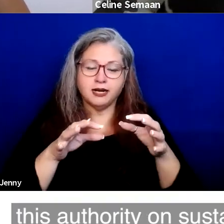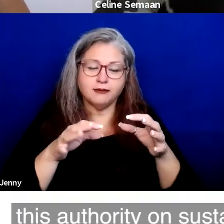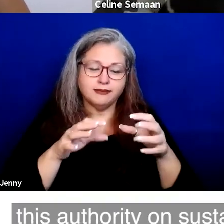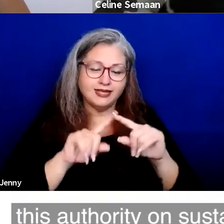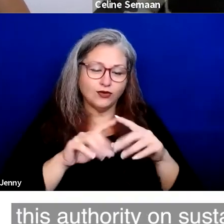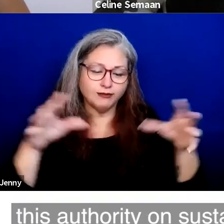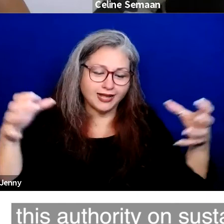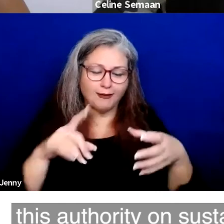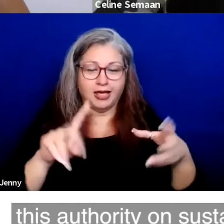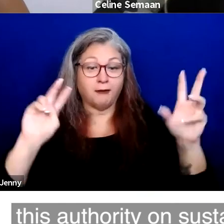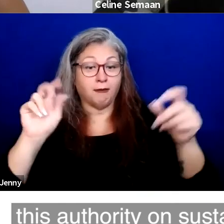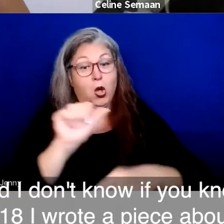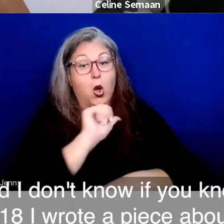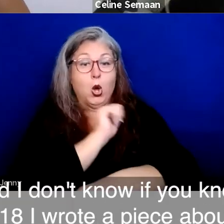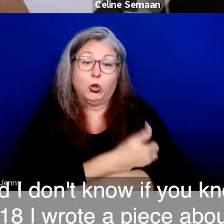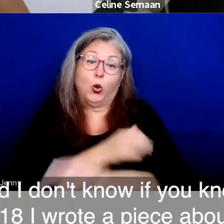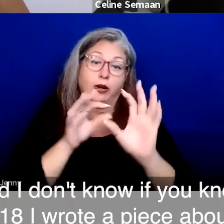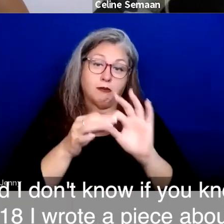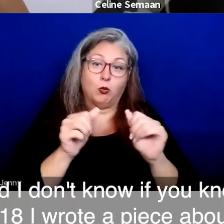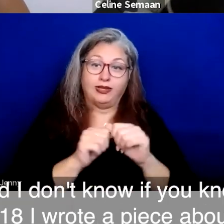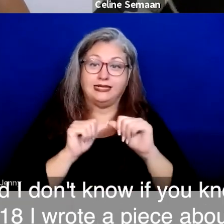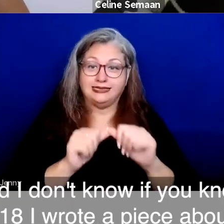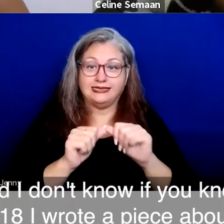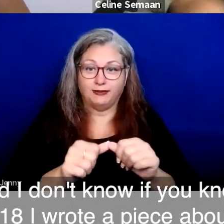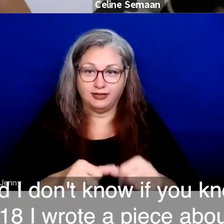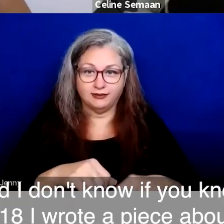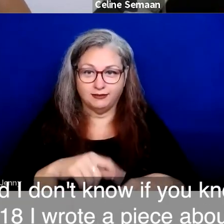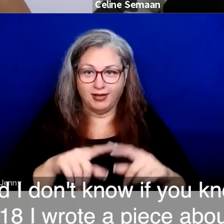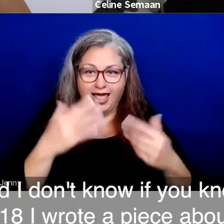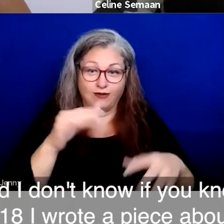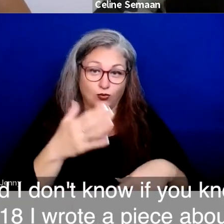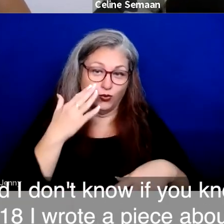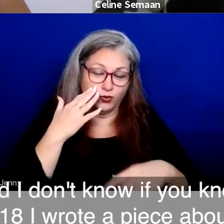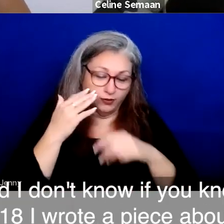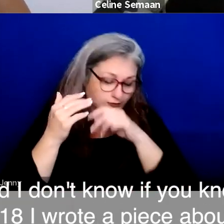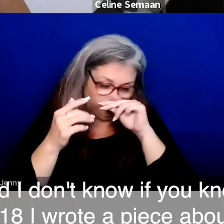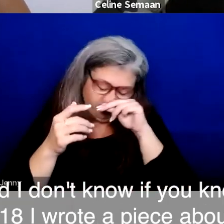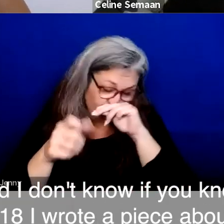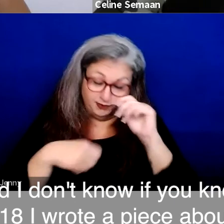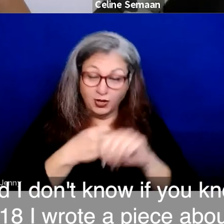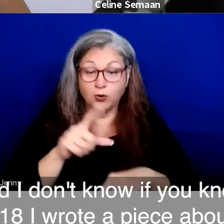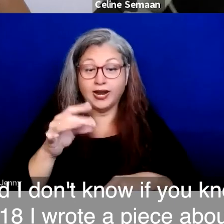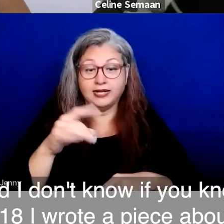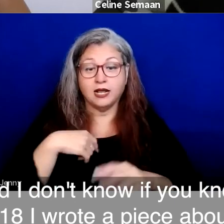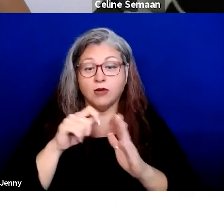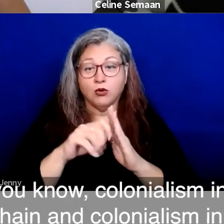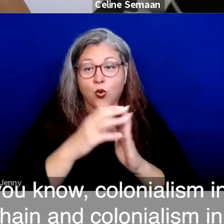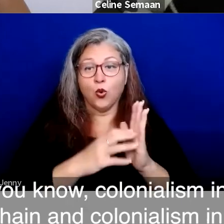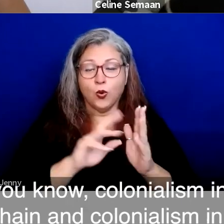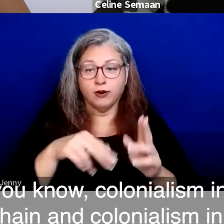this authority on sustainability. And I don't know if you know, but in 2018, I wrote a piece about that,